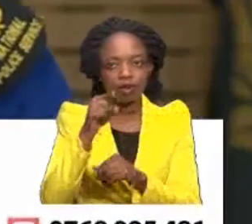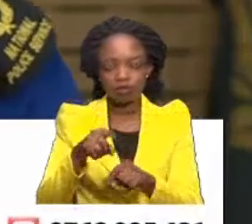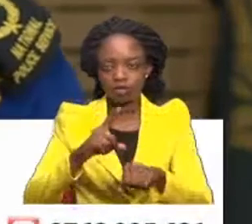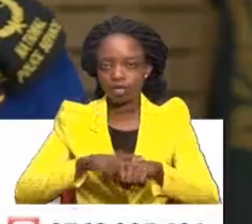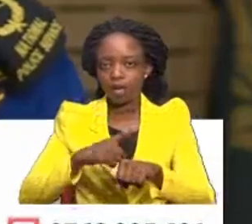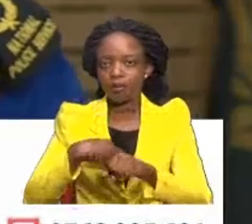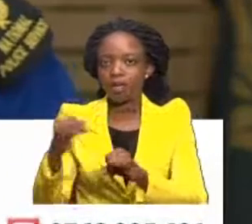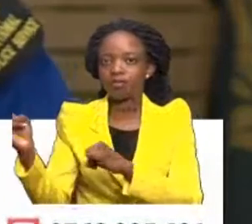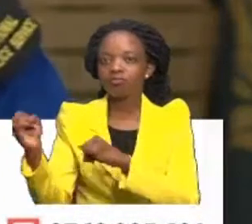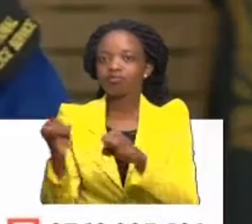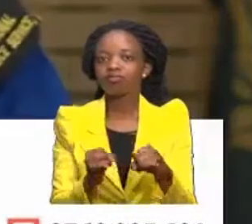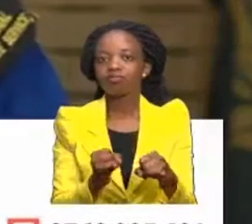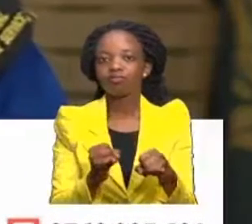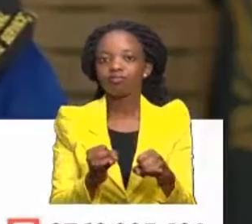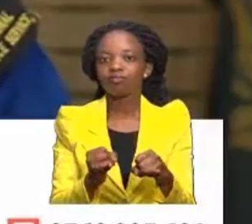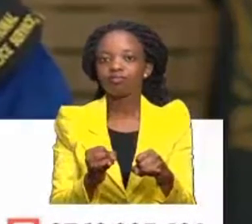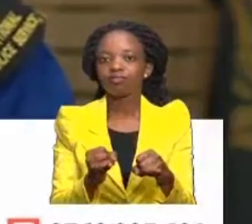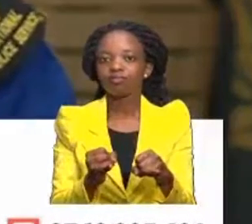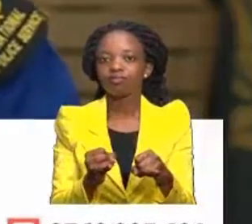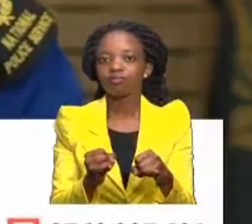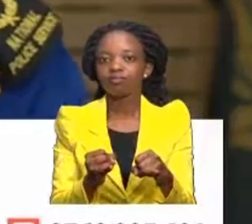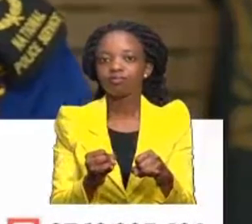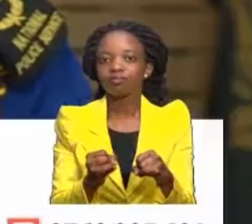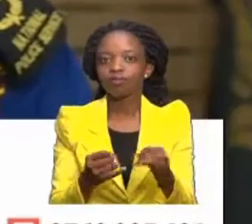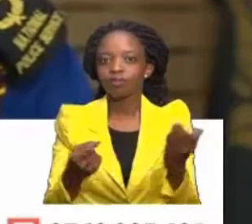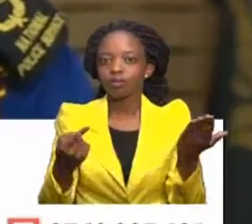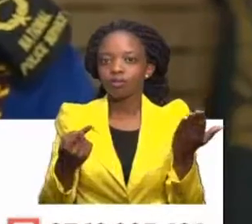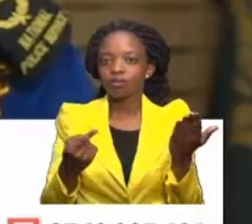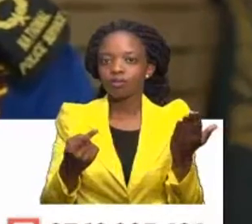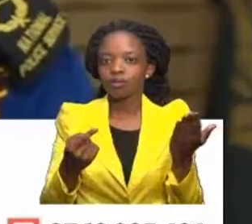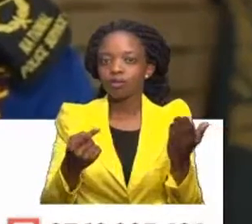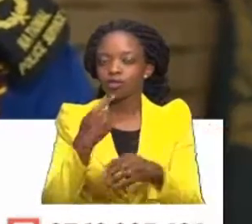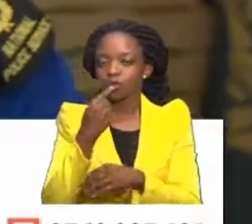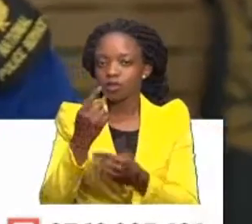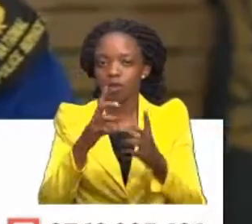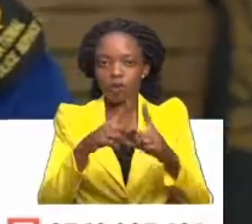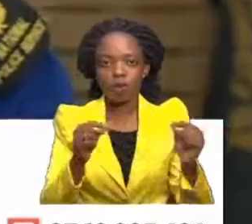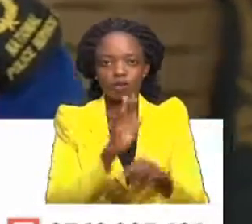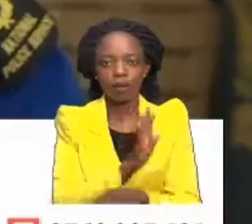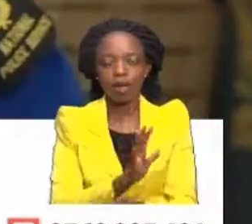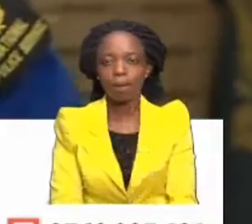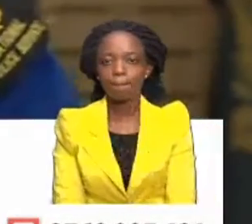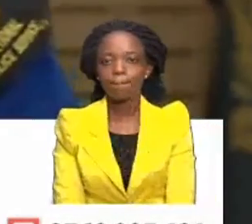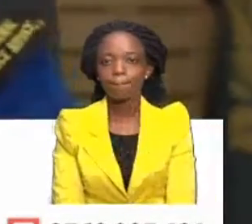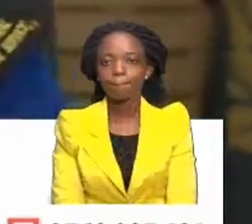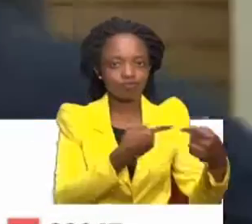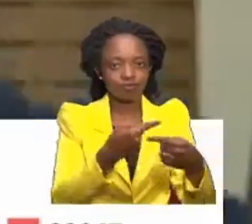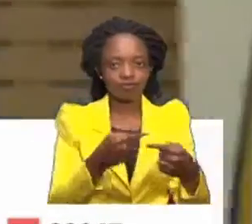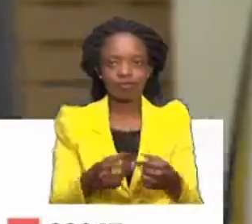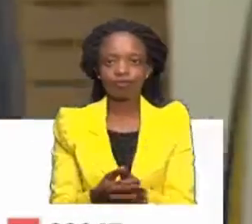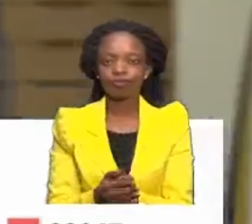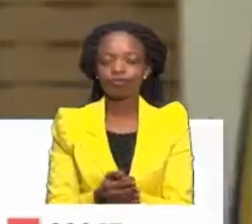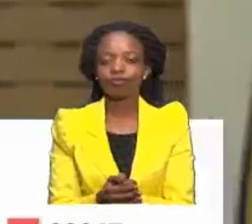will invite DG to make also a statement. Karibu. Okay. Thank you, Bwana